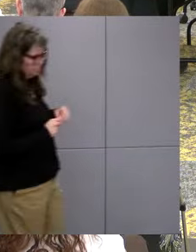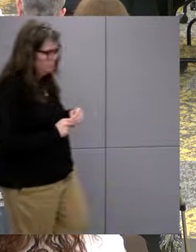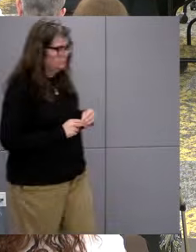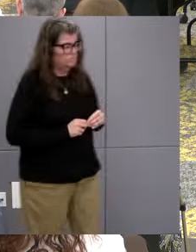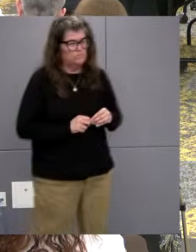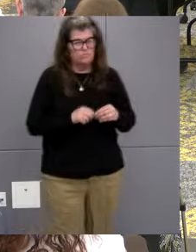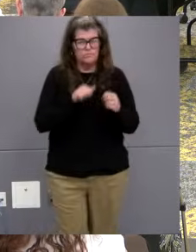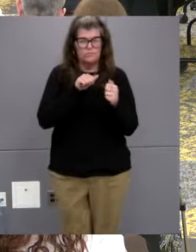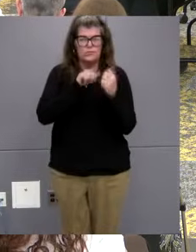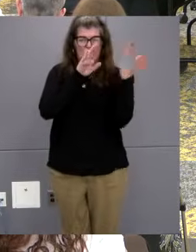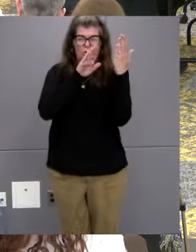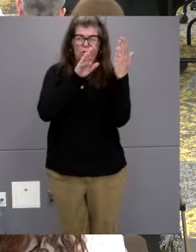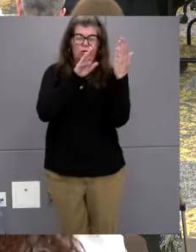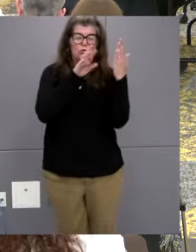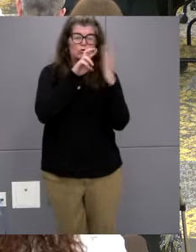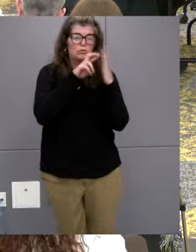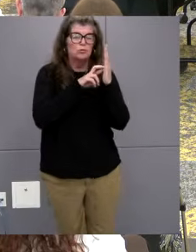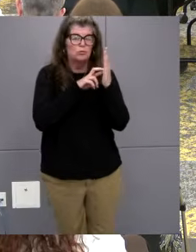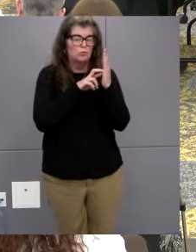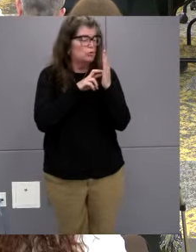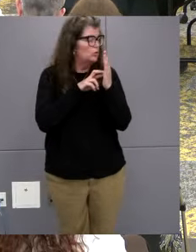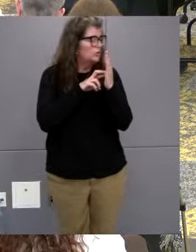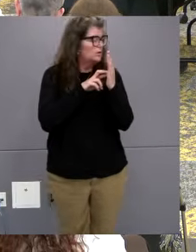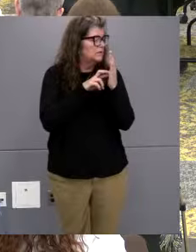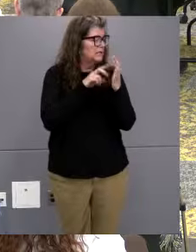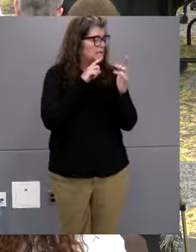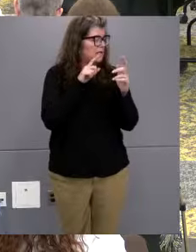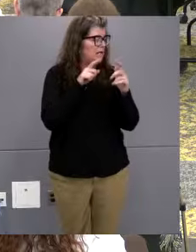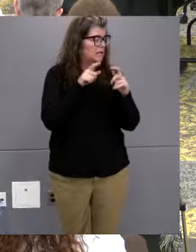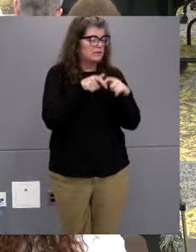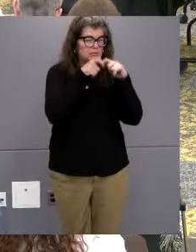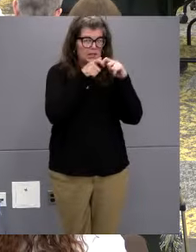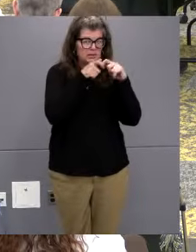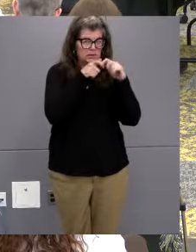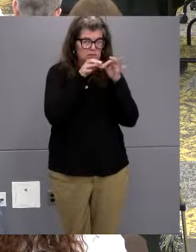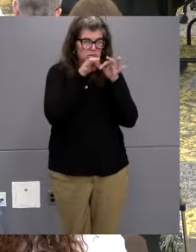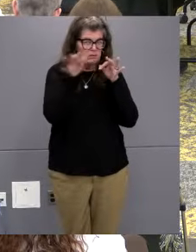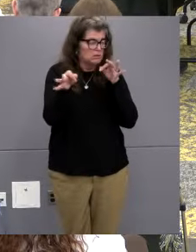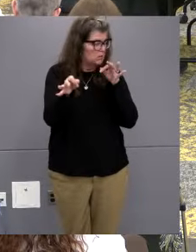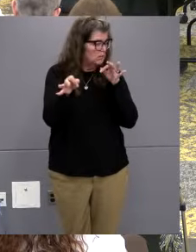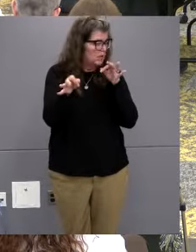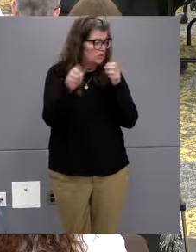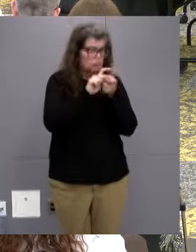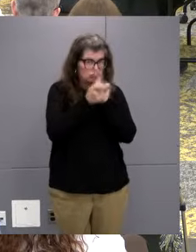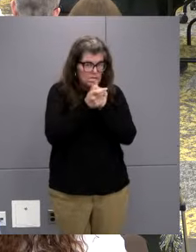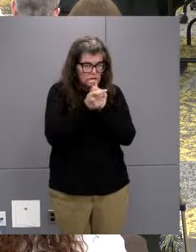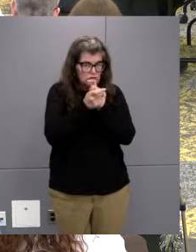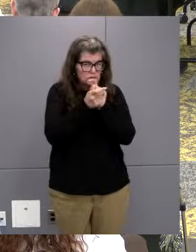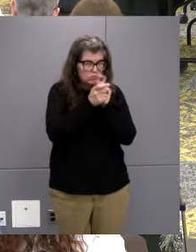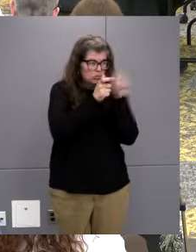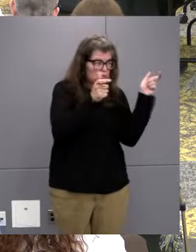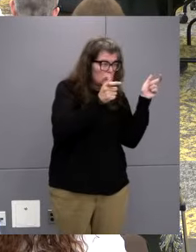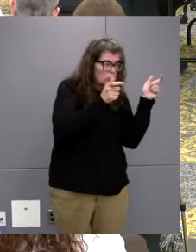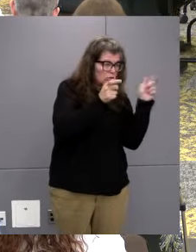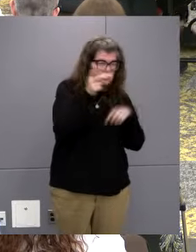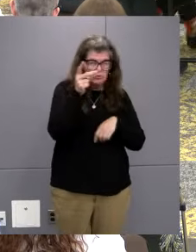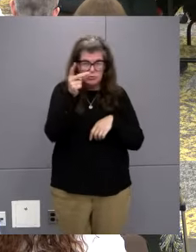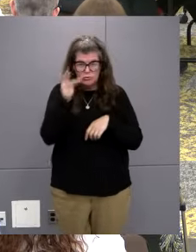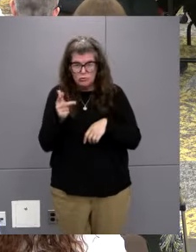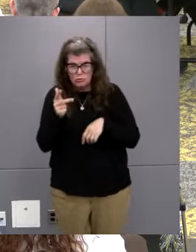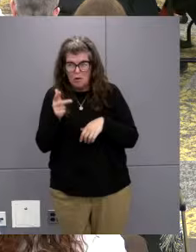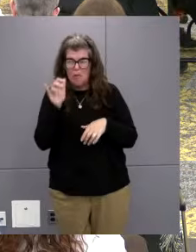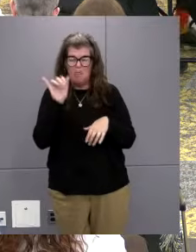sentence, rules may be suspended, subject to changing from a majority 2/3. That rule is more consistent